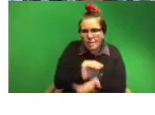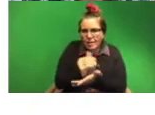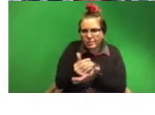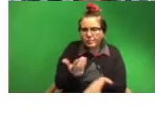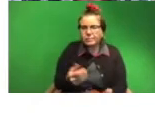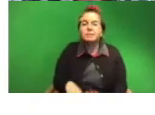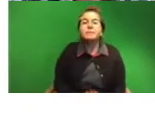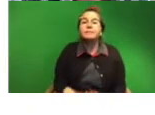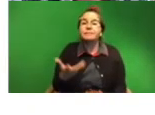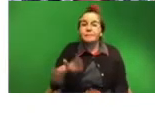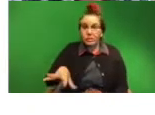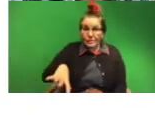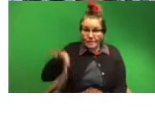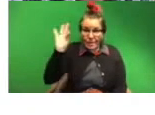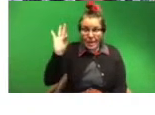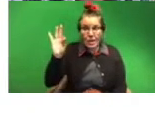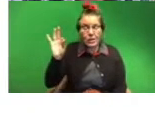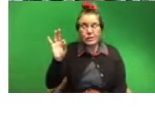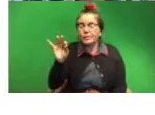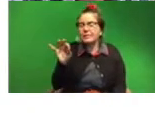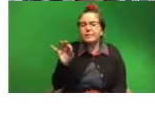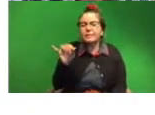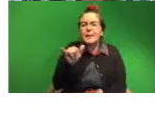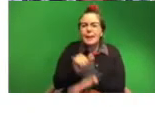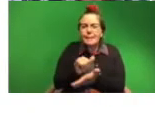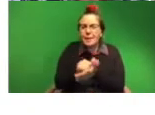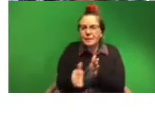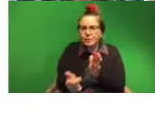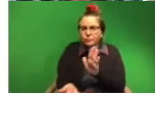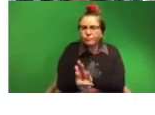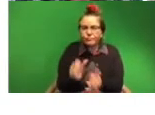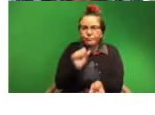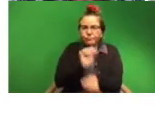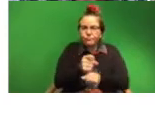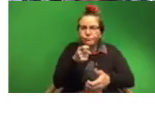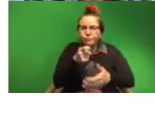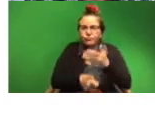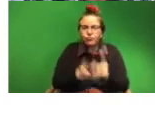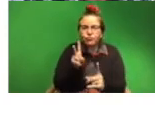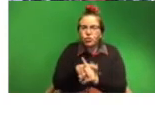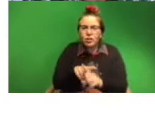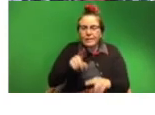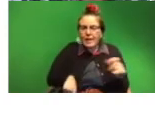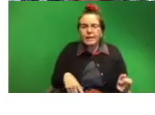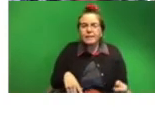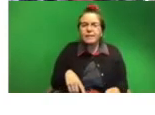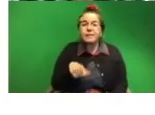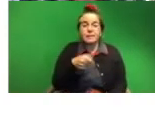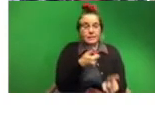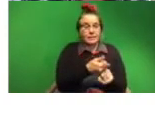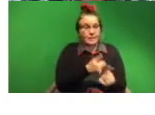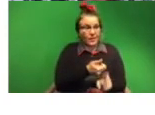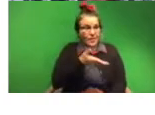they are found, it's nearly impossible to prosecute because you can't say whether or not something was